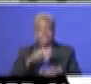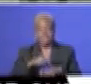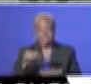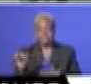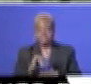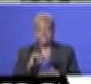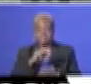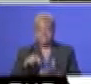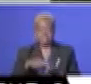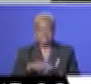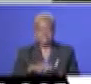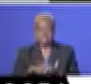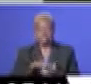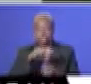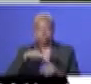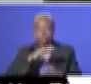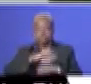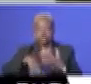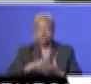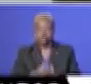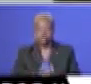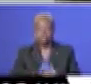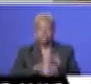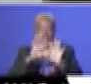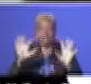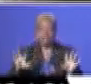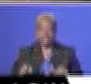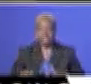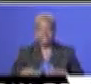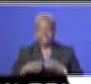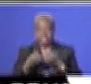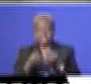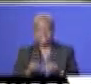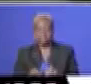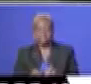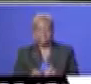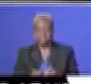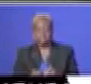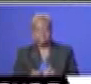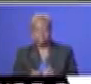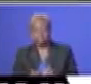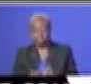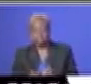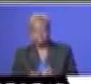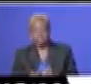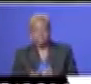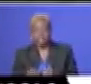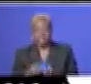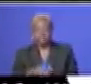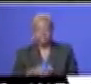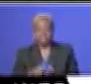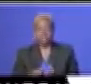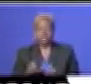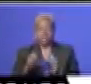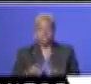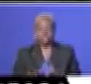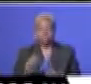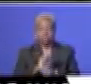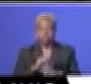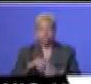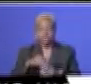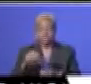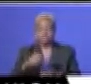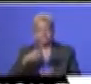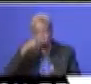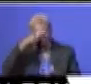the all-clear is given to reopen fitness gyms, Ezra and others will have to continue craving for the opportunity to work up a sweat in an environment that offers